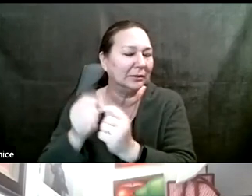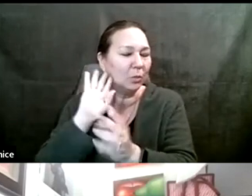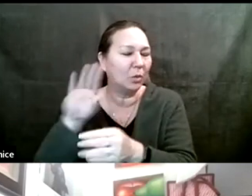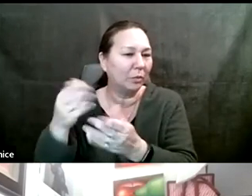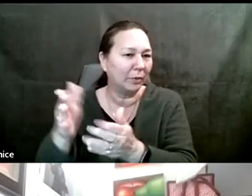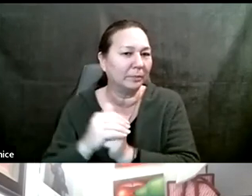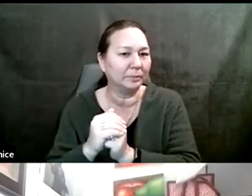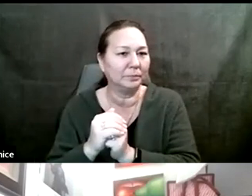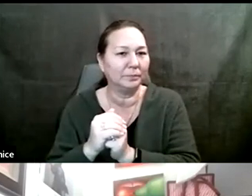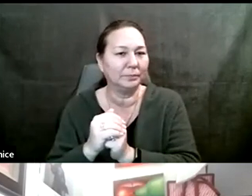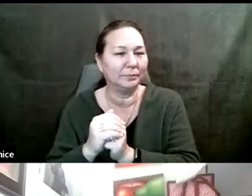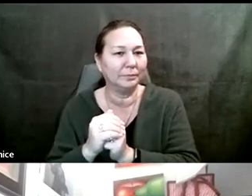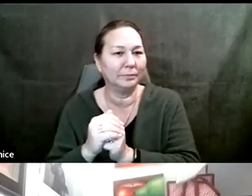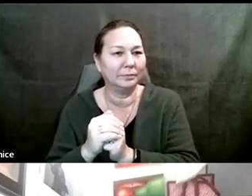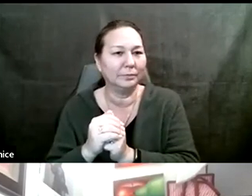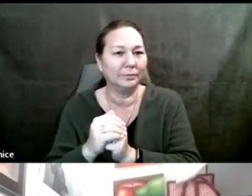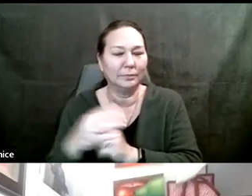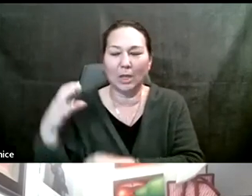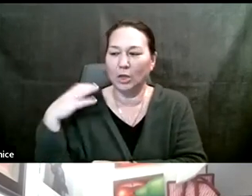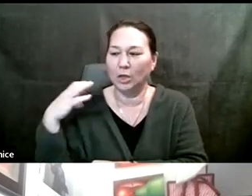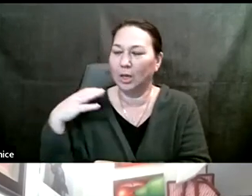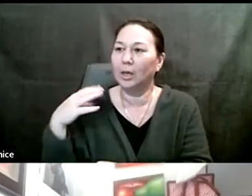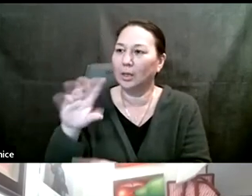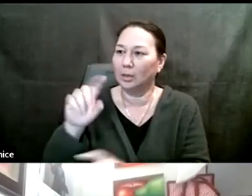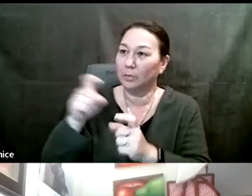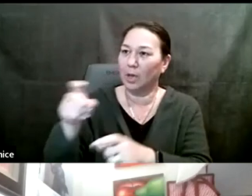Miss Polanco Garcia gracias